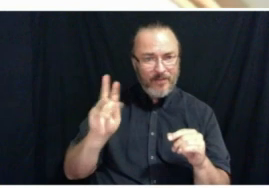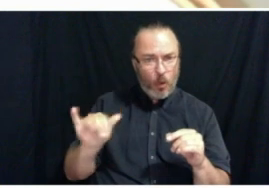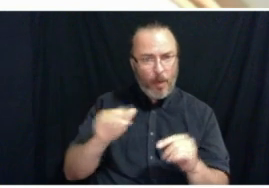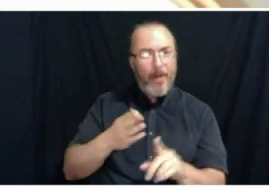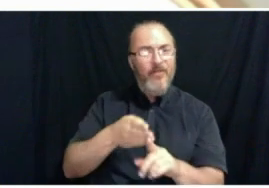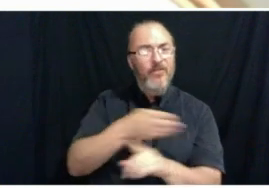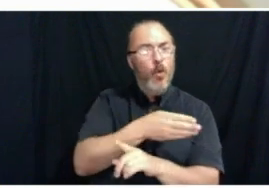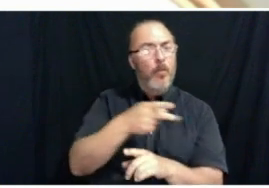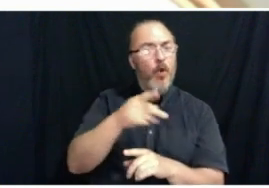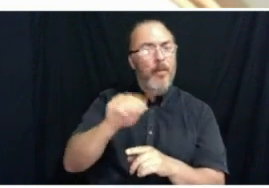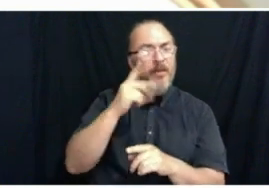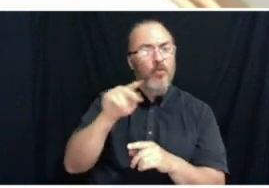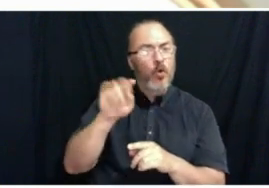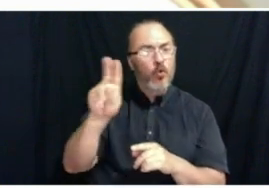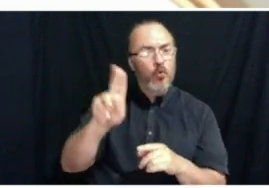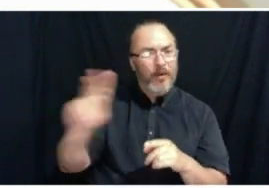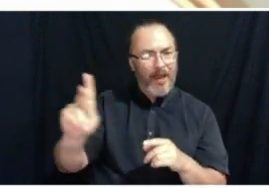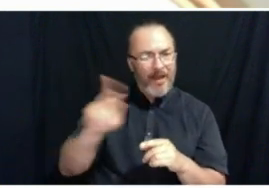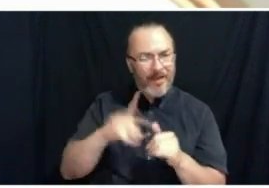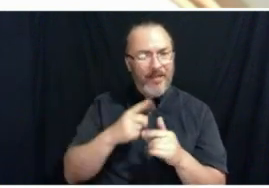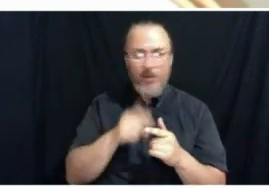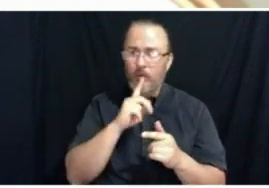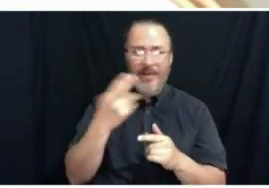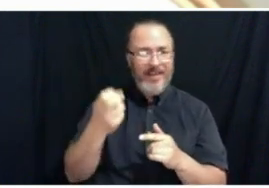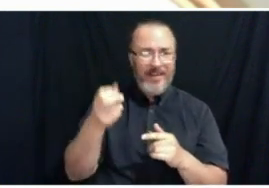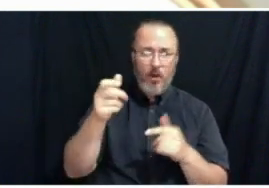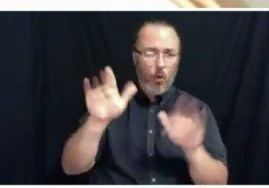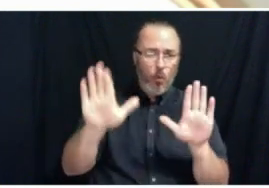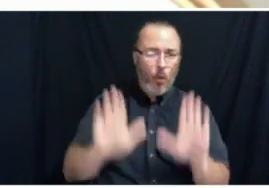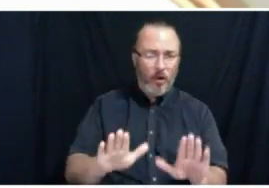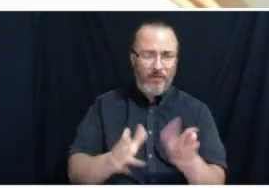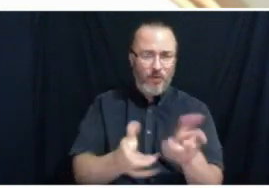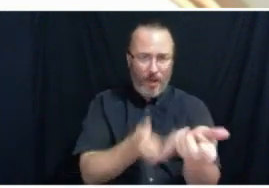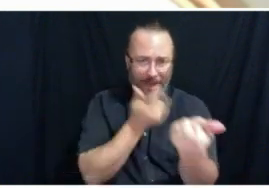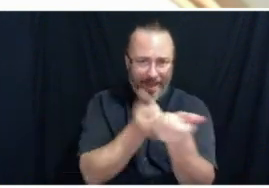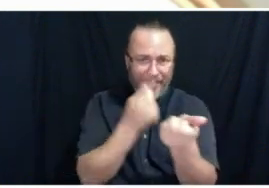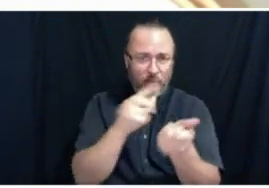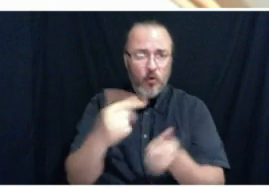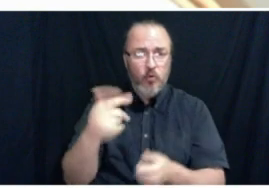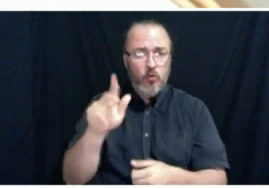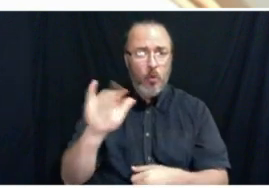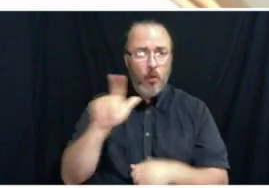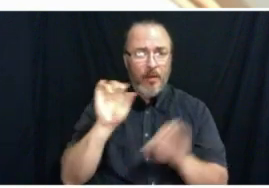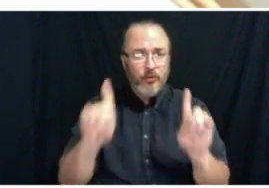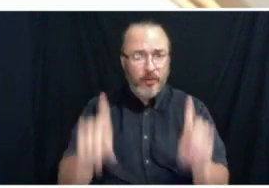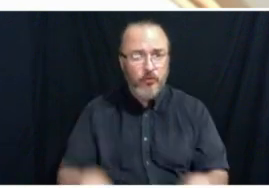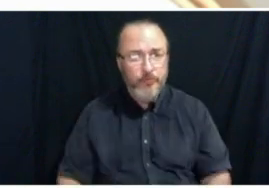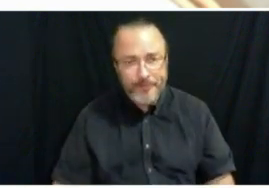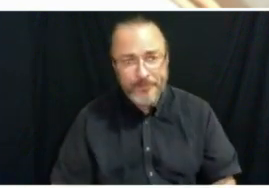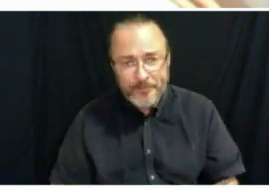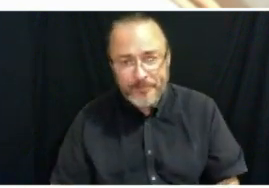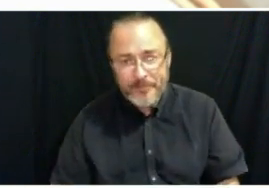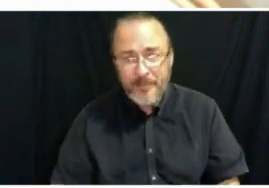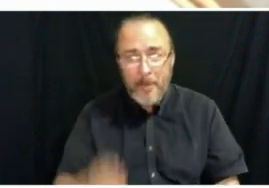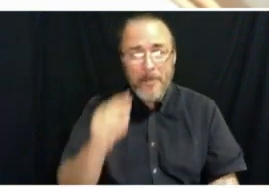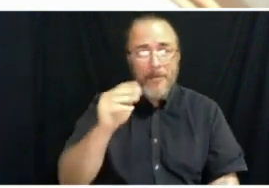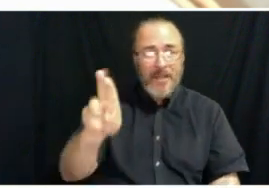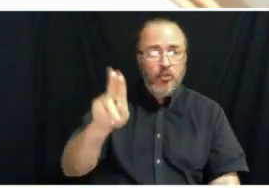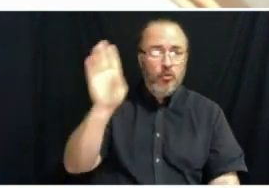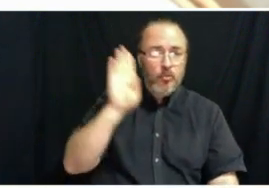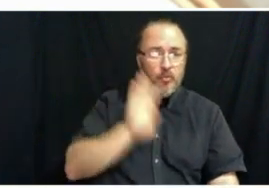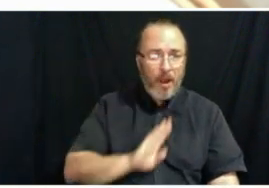Kingdom, and a great advocate for global education. So, Mr. Brown.